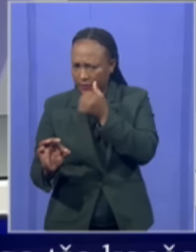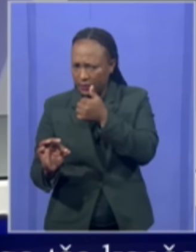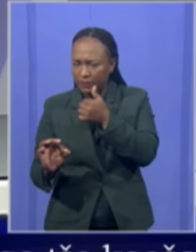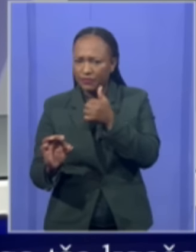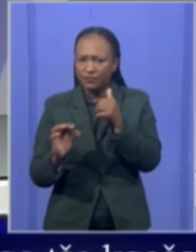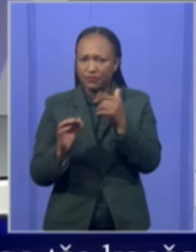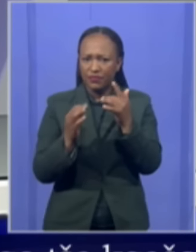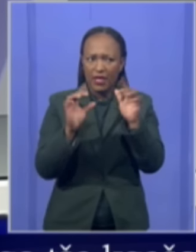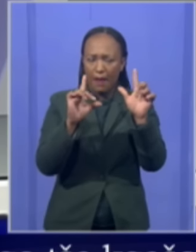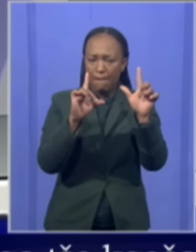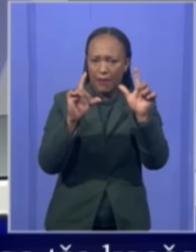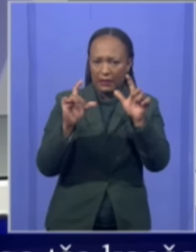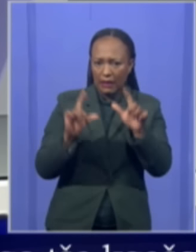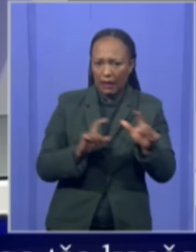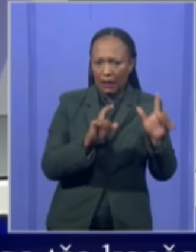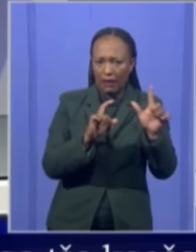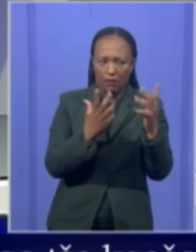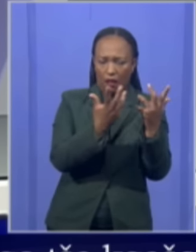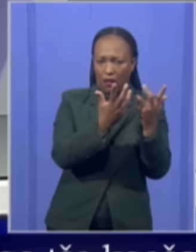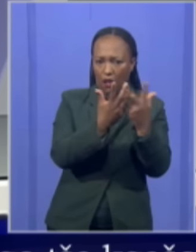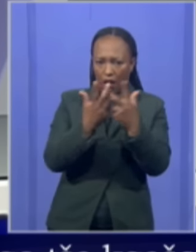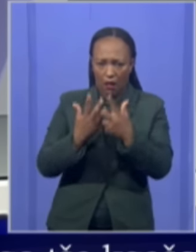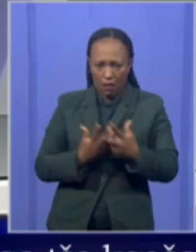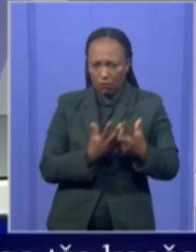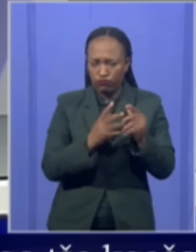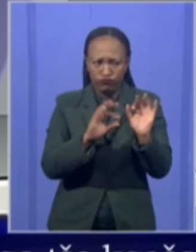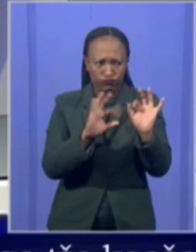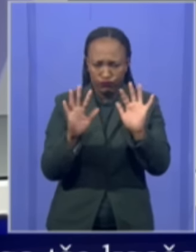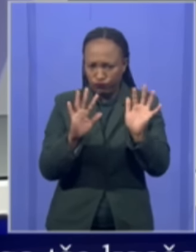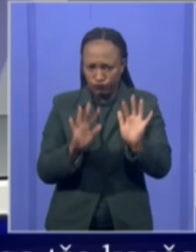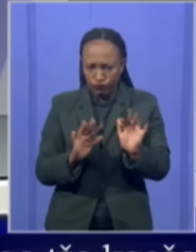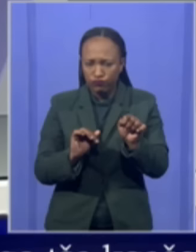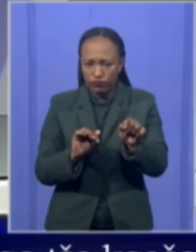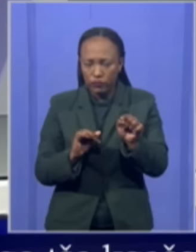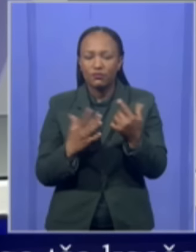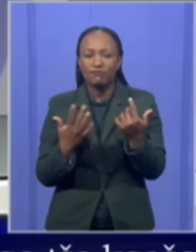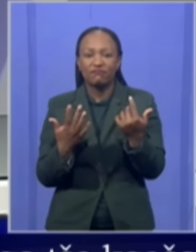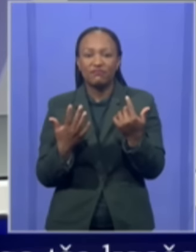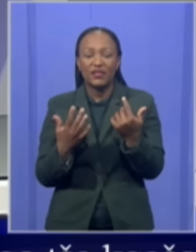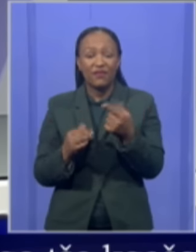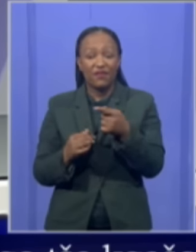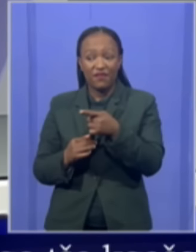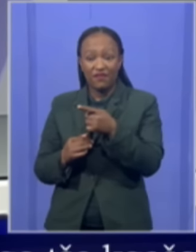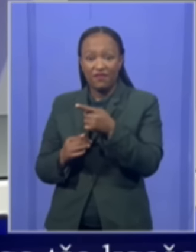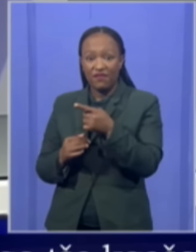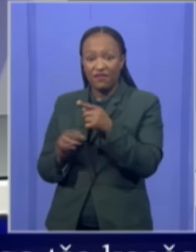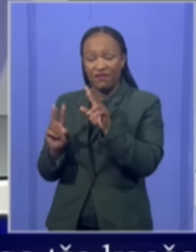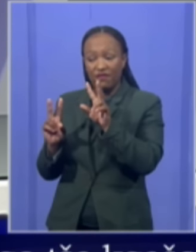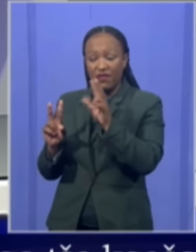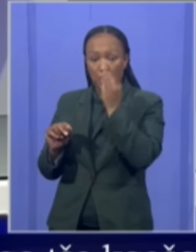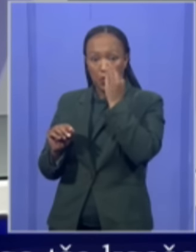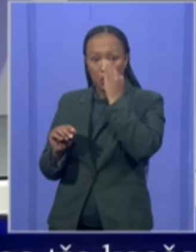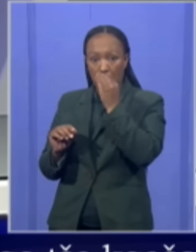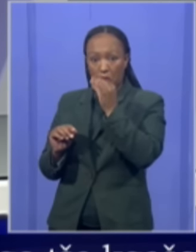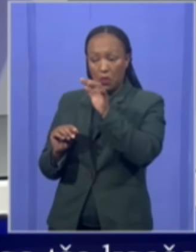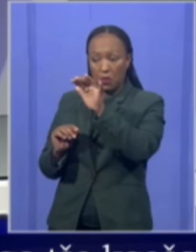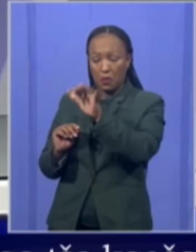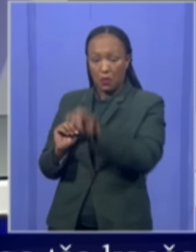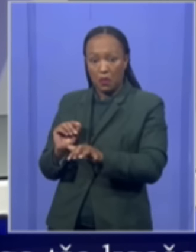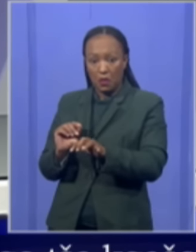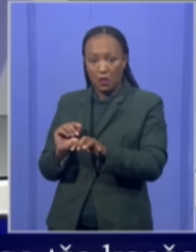diswantšho tšeo nago natšo na gape le gore e bang taba ye o bega